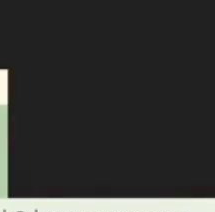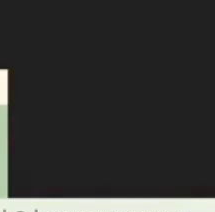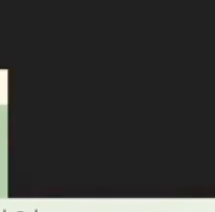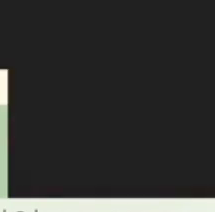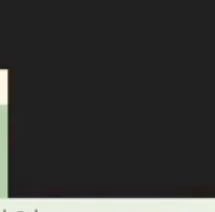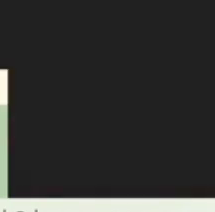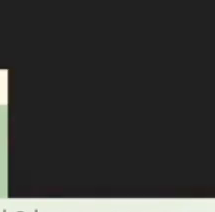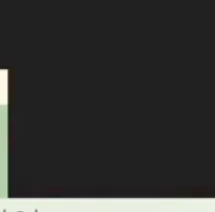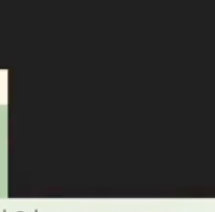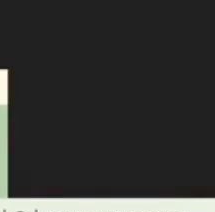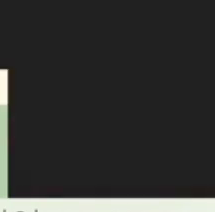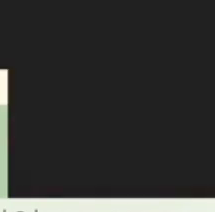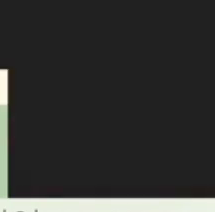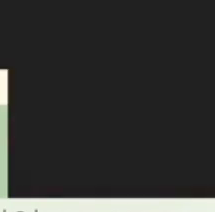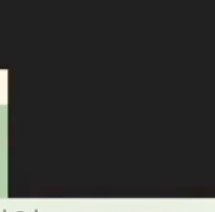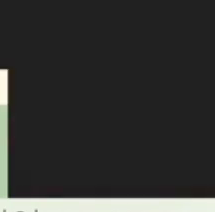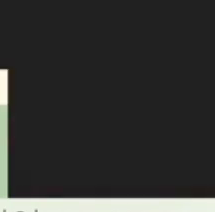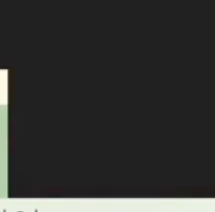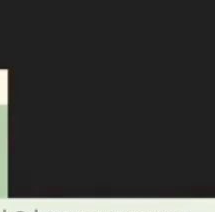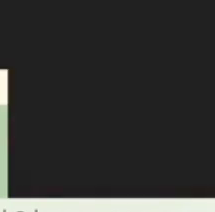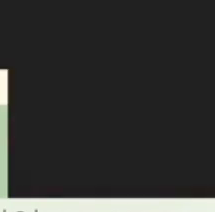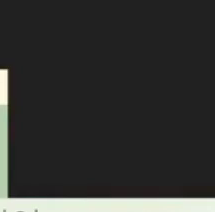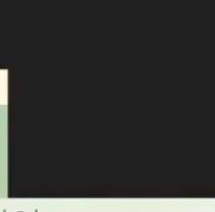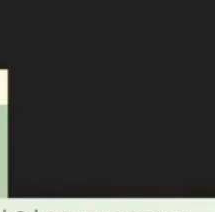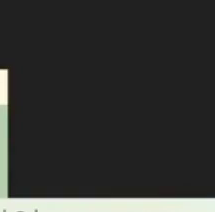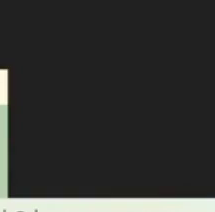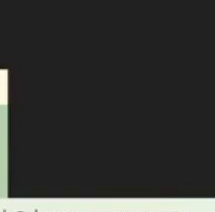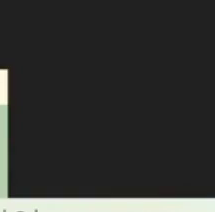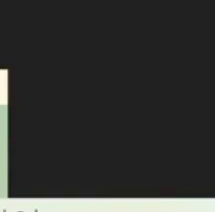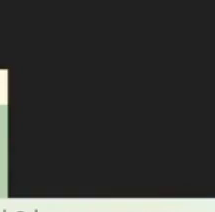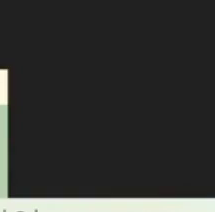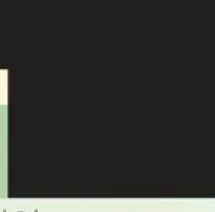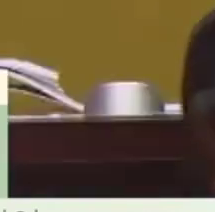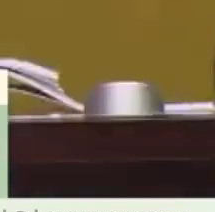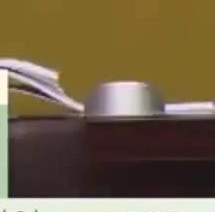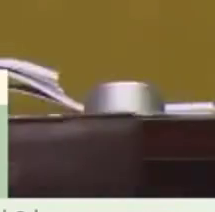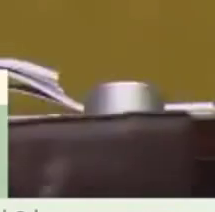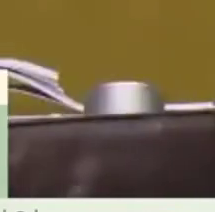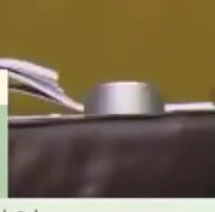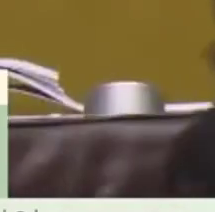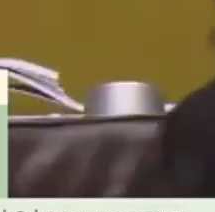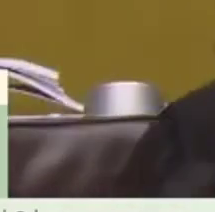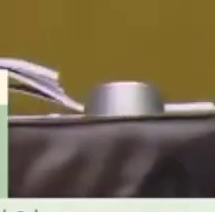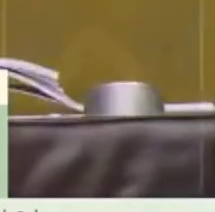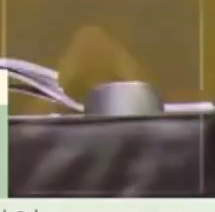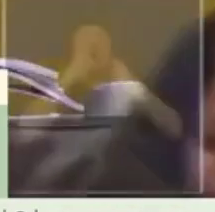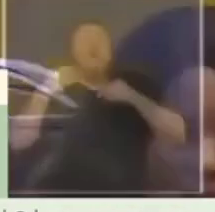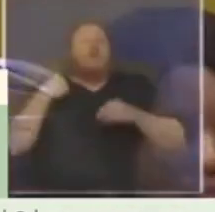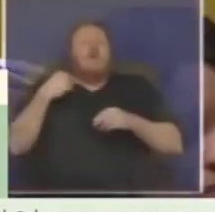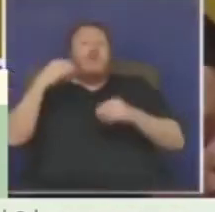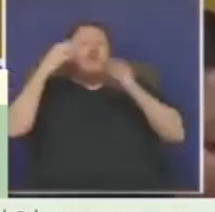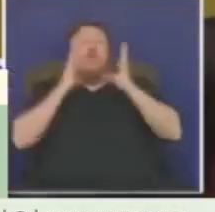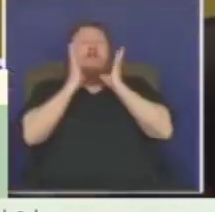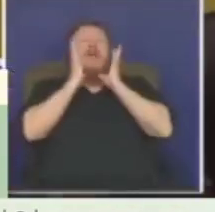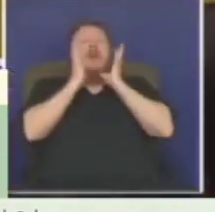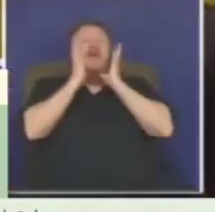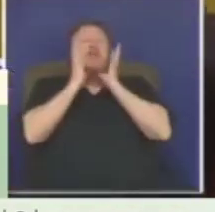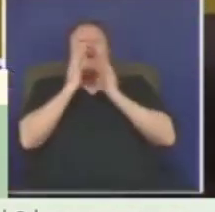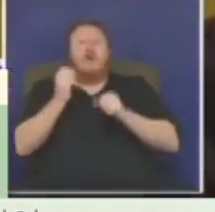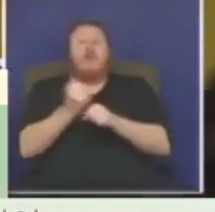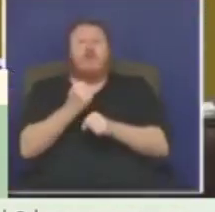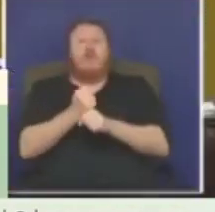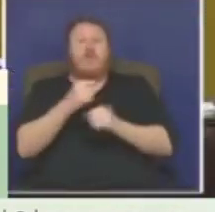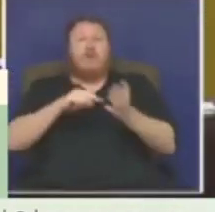is a Thank you, beneficiary Honorable of Malema. extortion. You have made your point. Honorable members, as a member